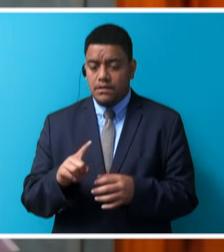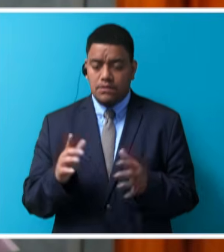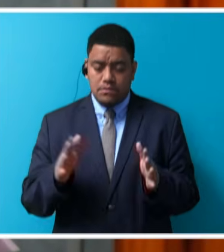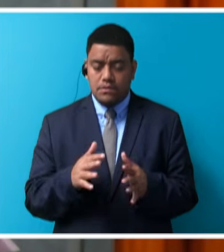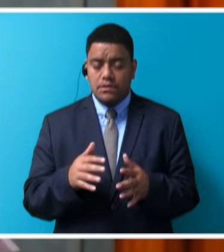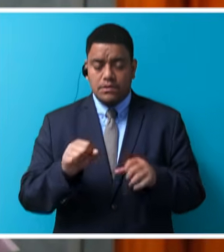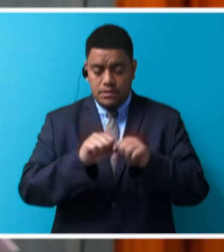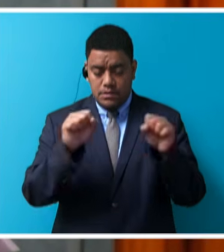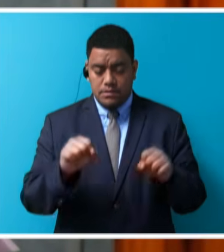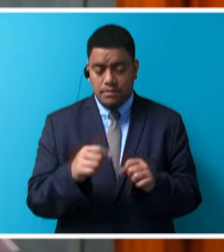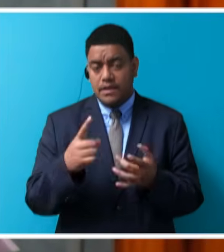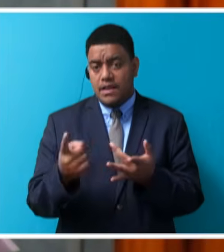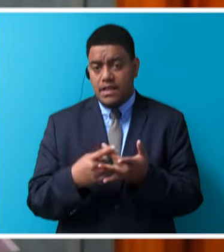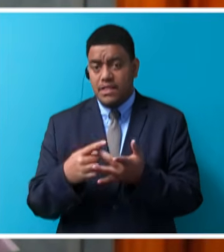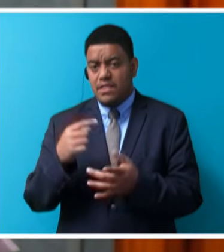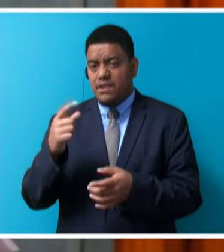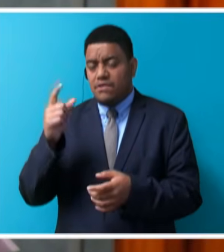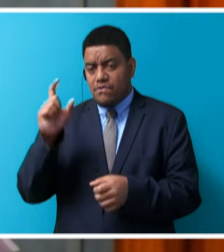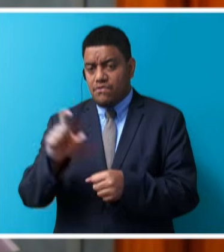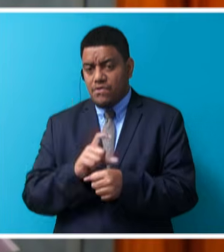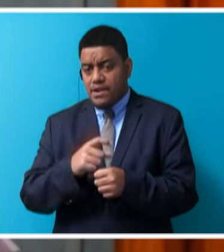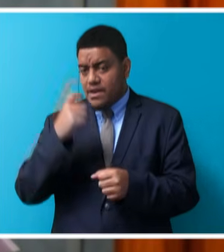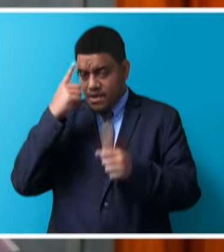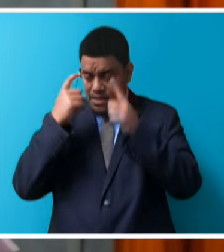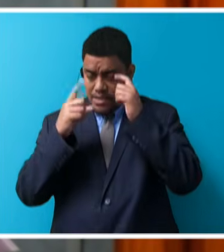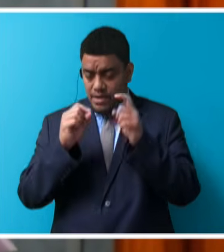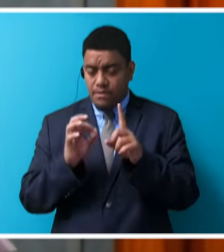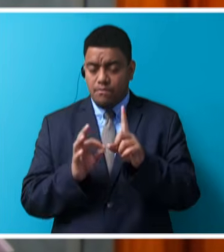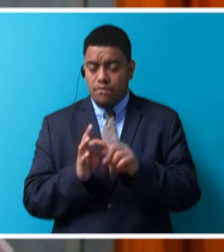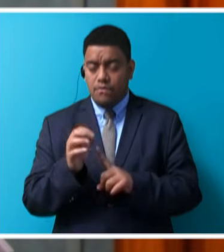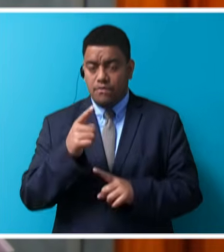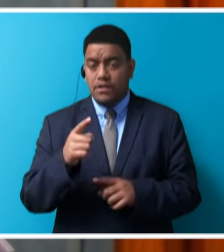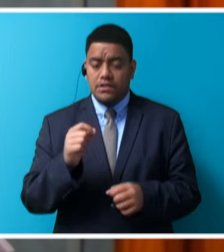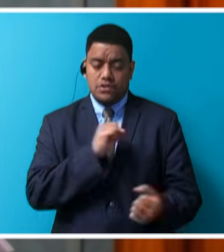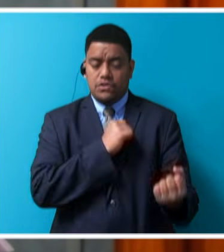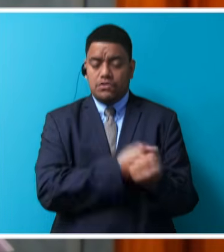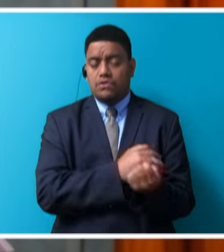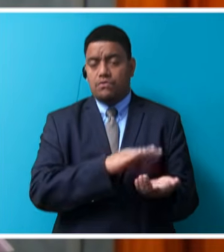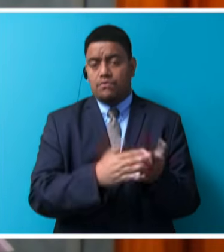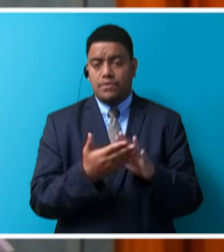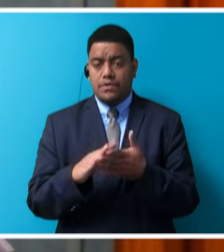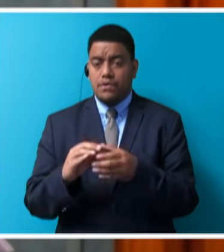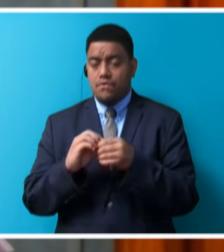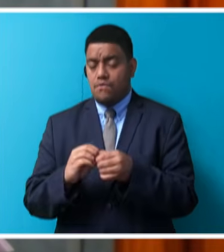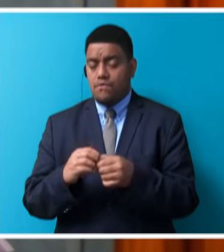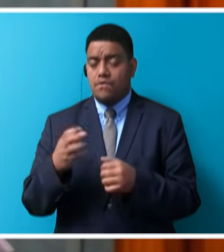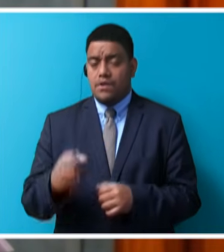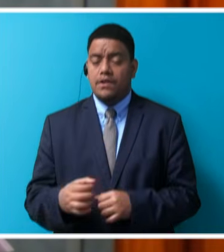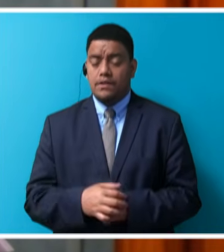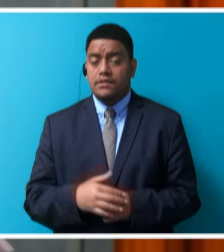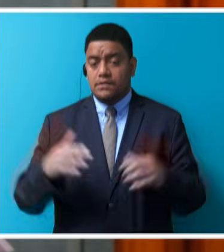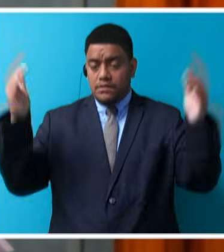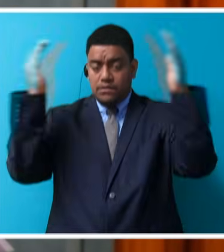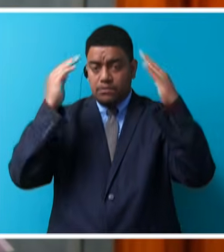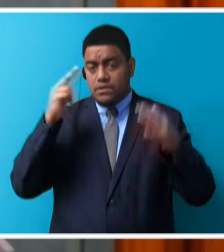systems, and other initiatives that improve living conditions and strengthen community ownership. Mr. Speaker, sir,